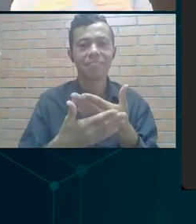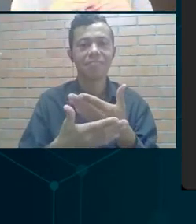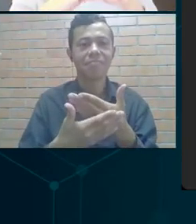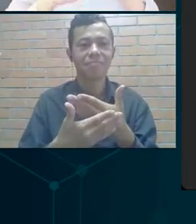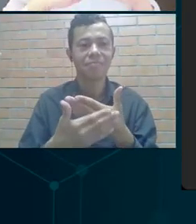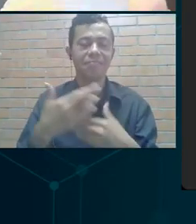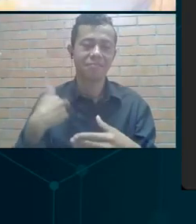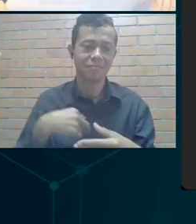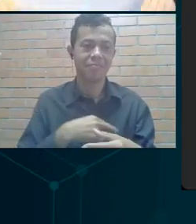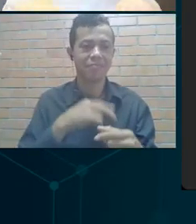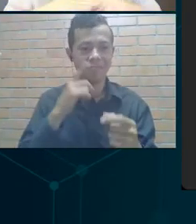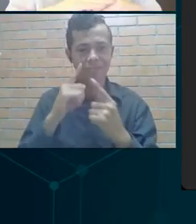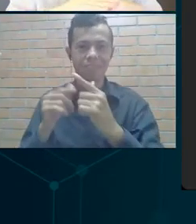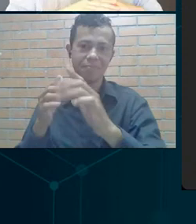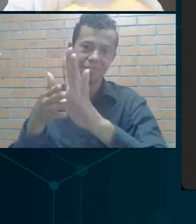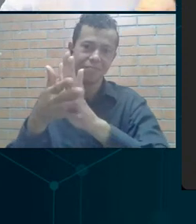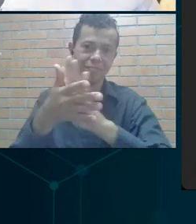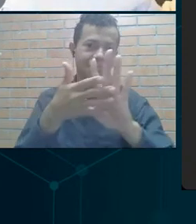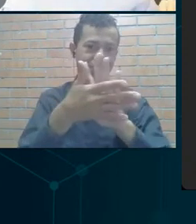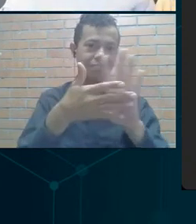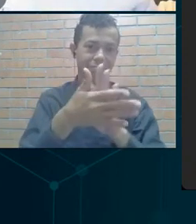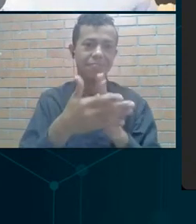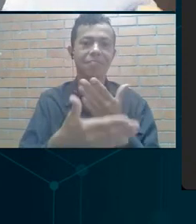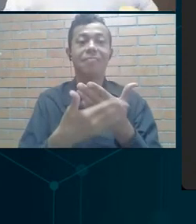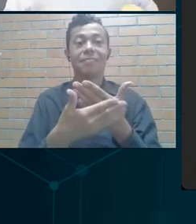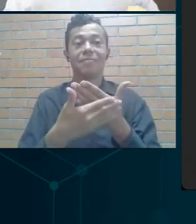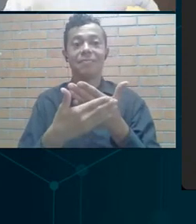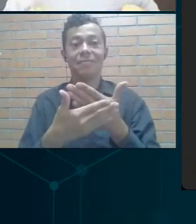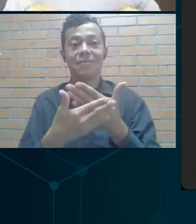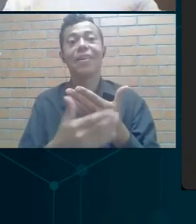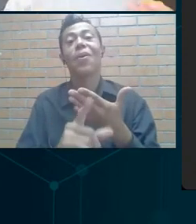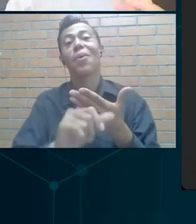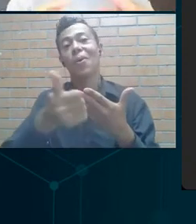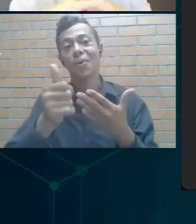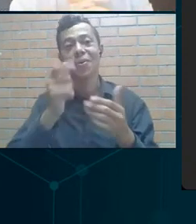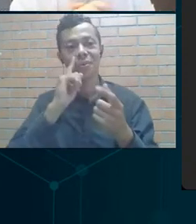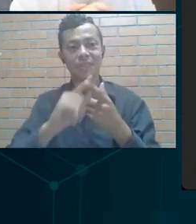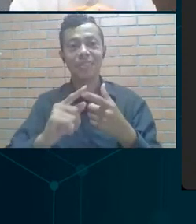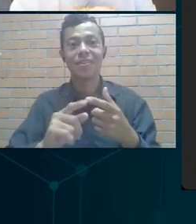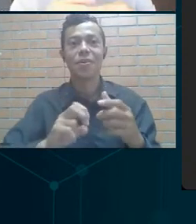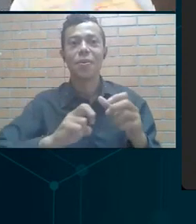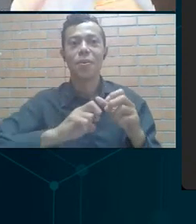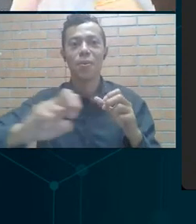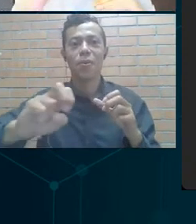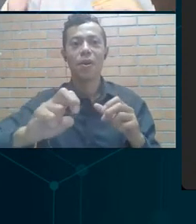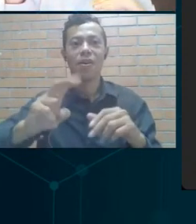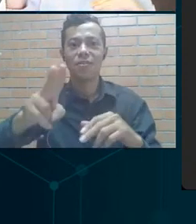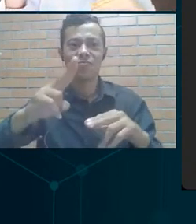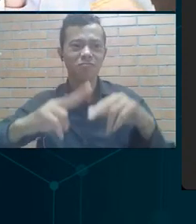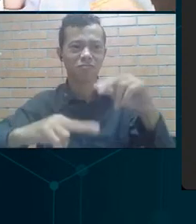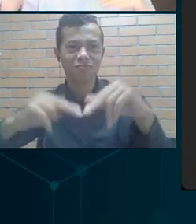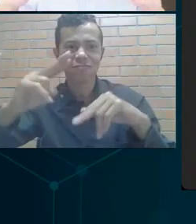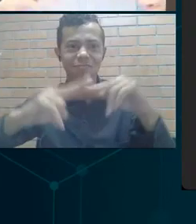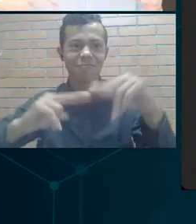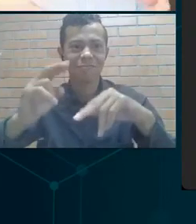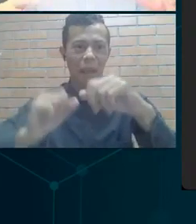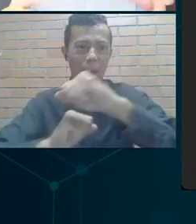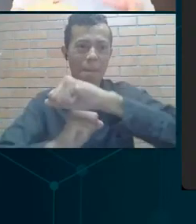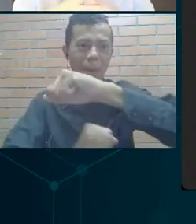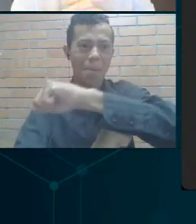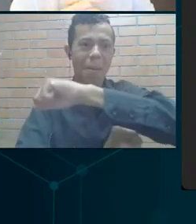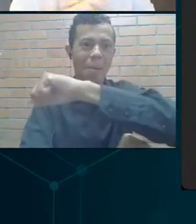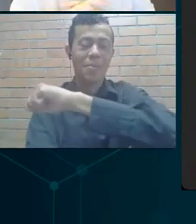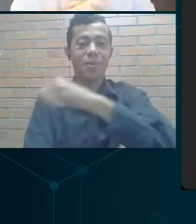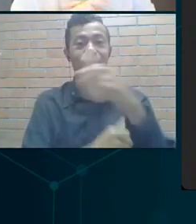simply using that very first layer of infrastructure, you would still be doing better, right? And as you go up the tiers, there's a